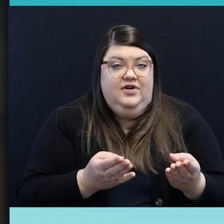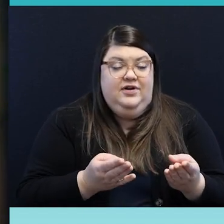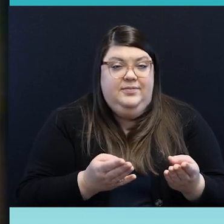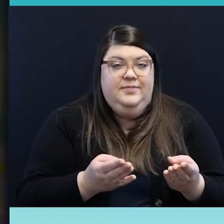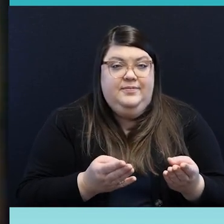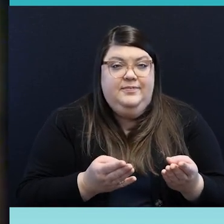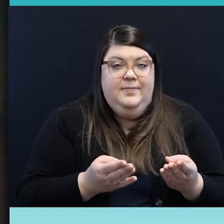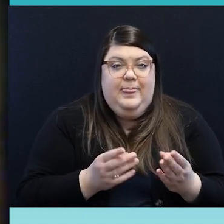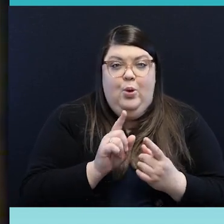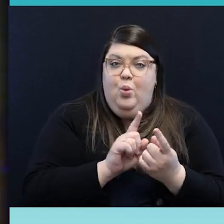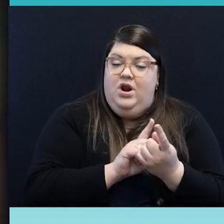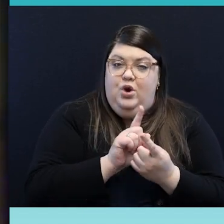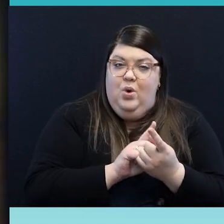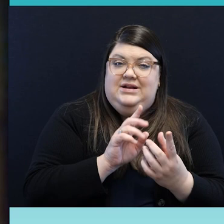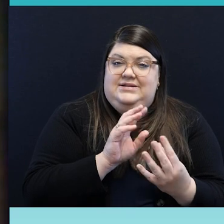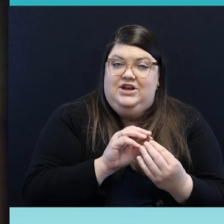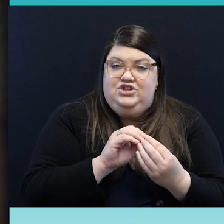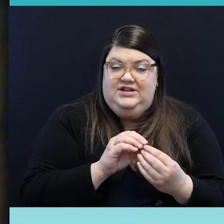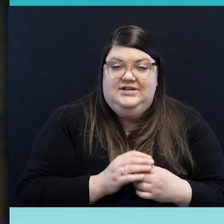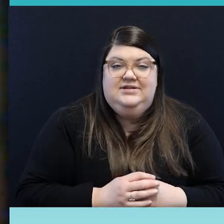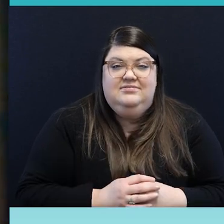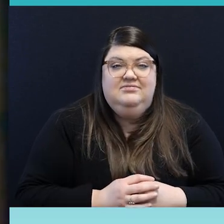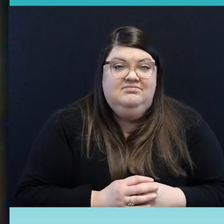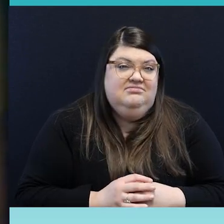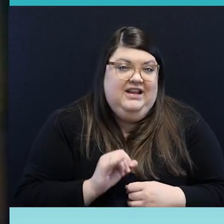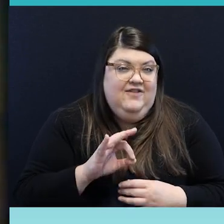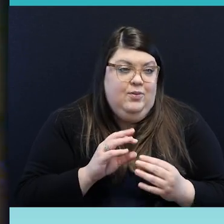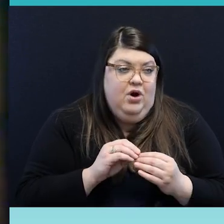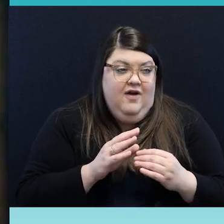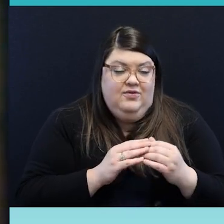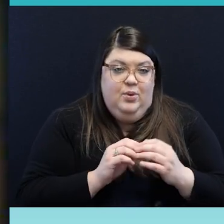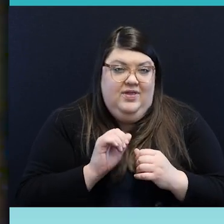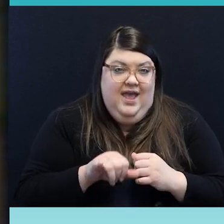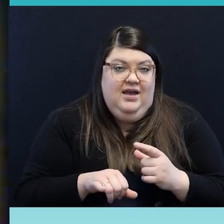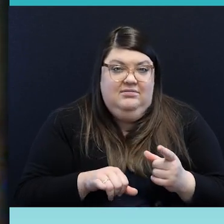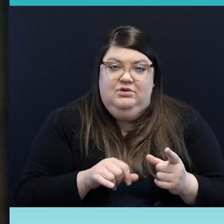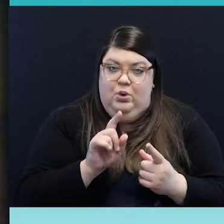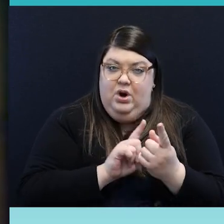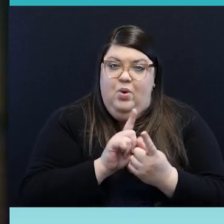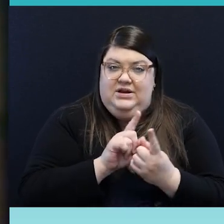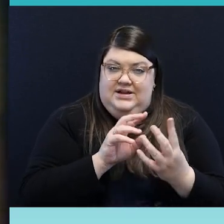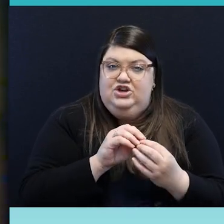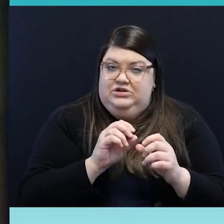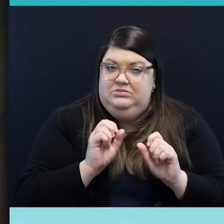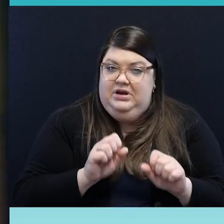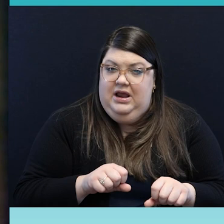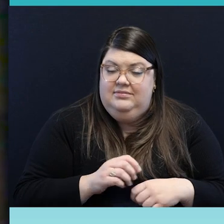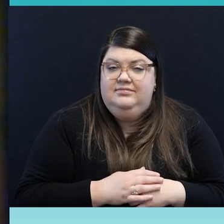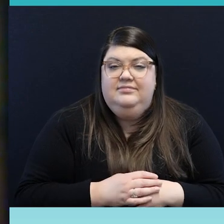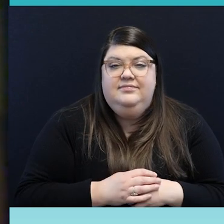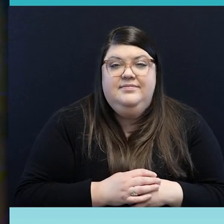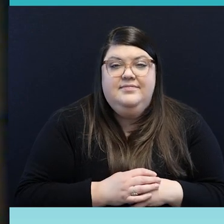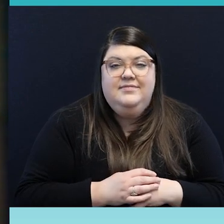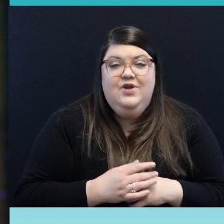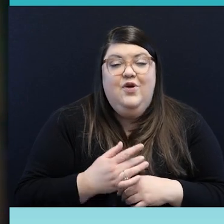offer one-on-one sessions if you're more comfortable with that. So feel free to reach out, look at our website, look